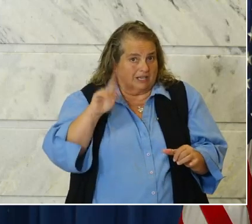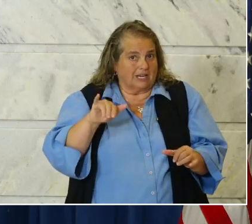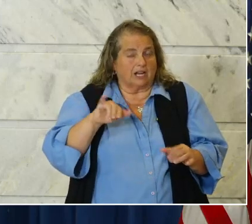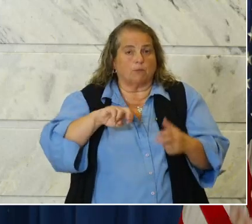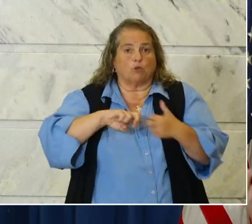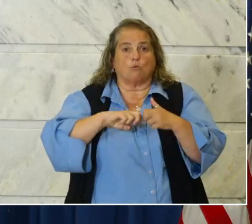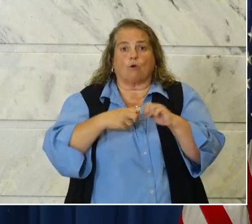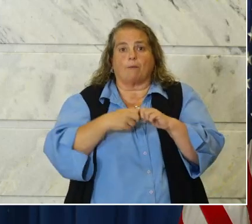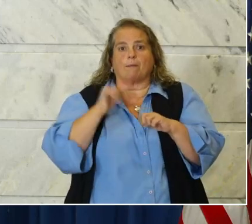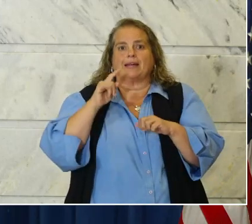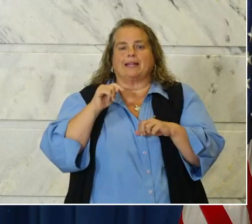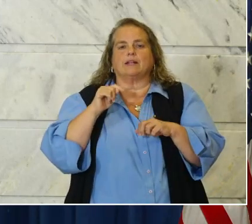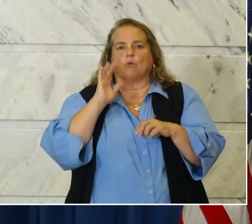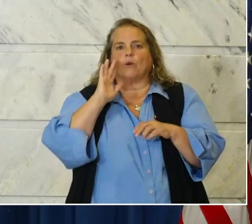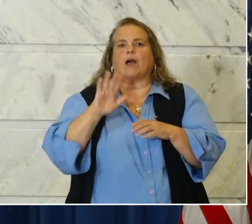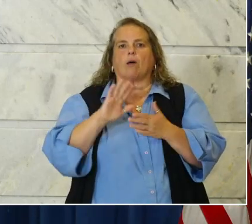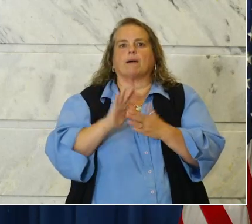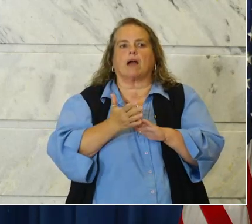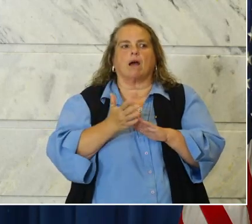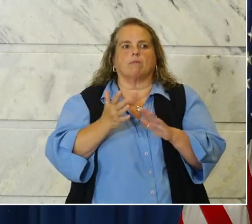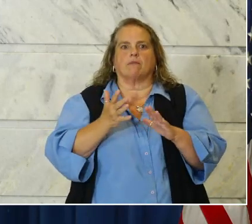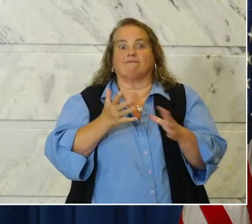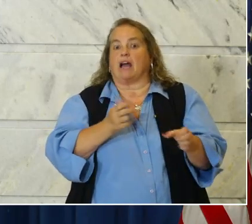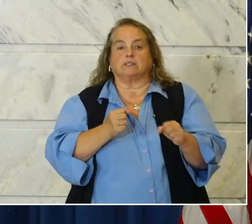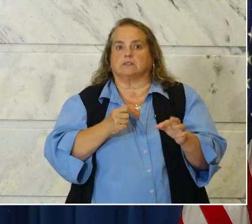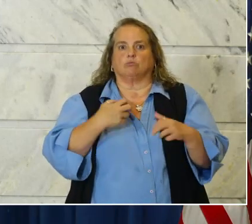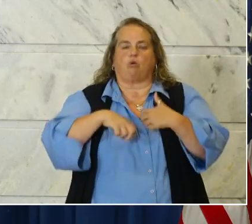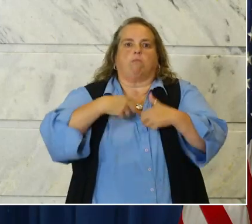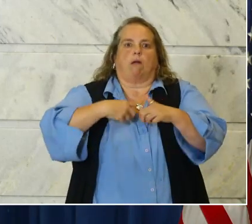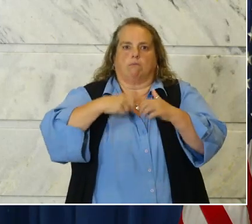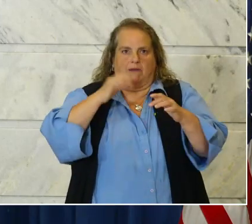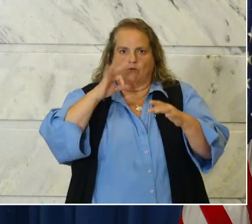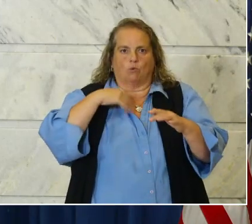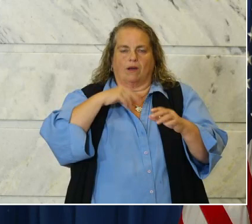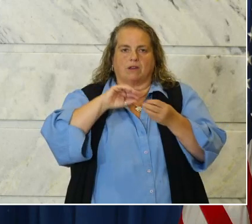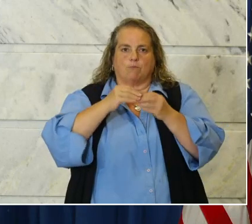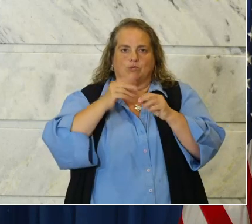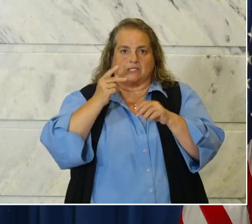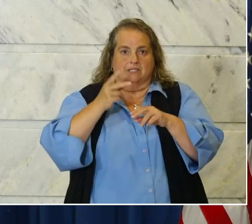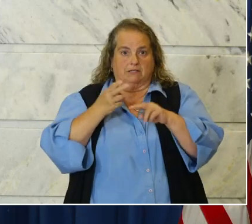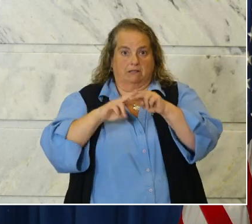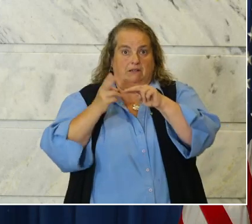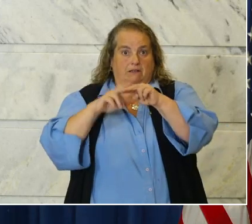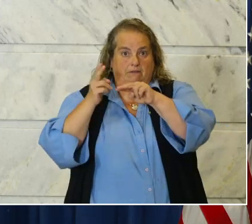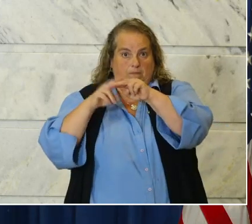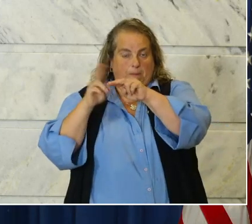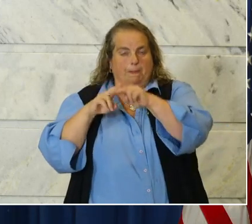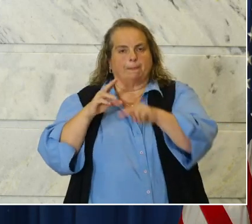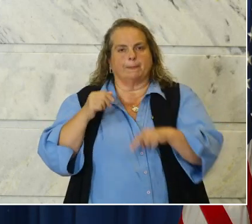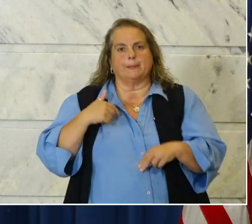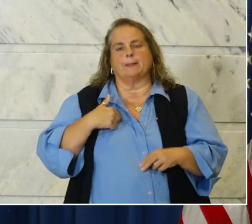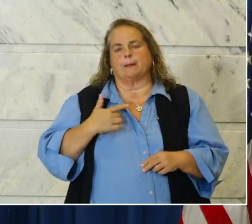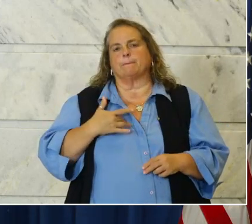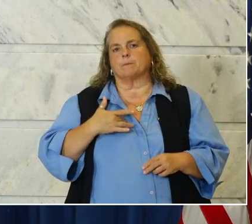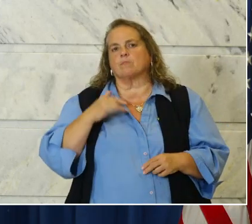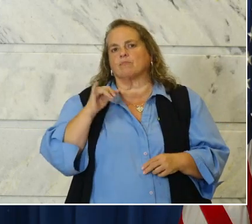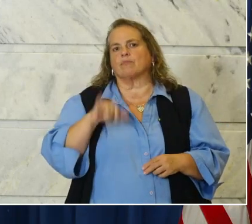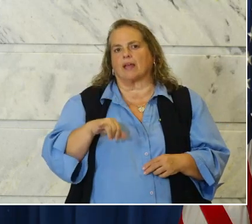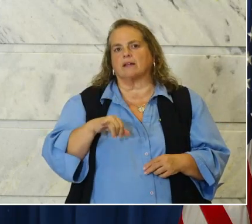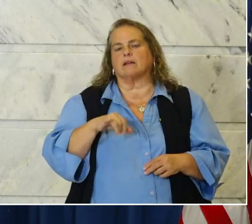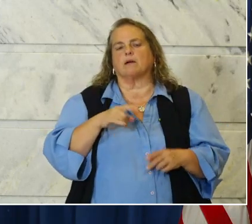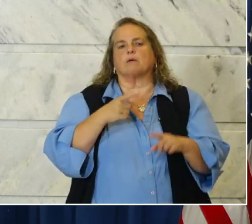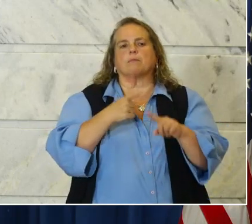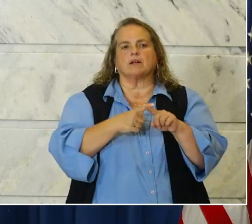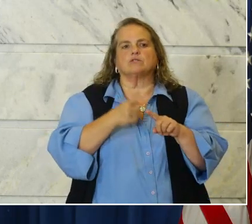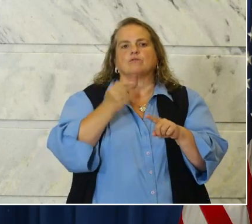is it gets away from you really fast if the numbers keep going up. And I believe that plus a